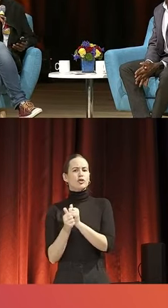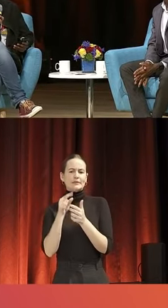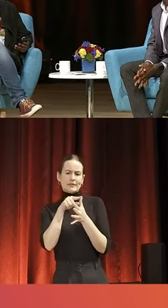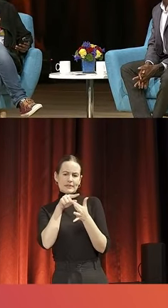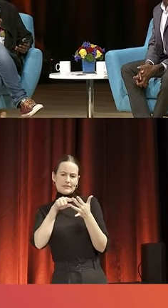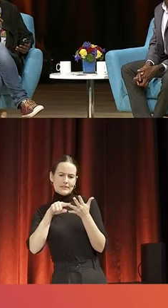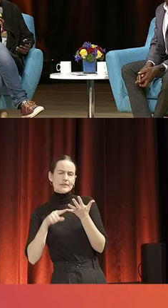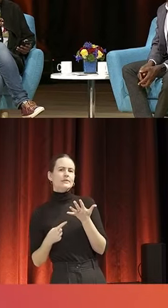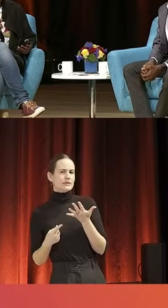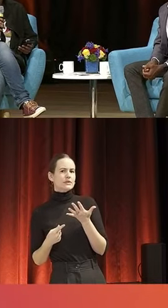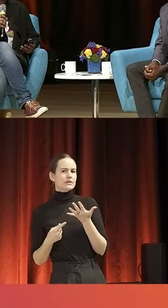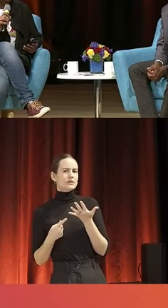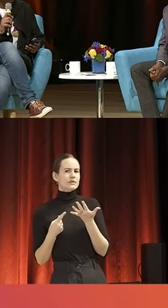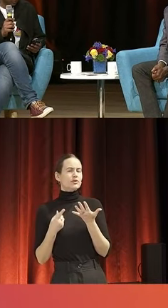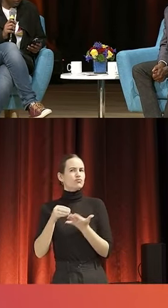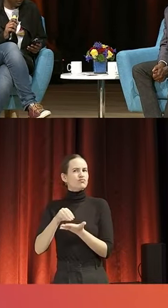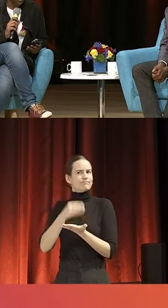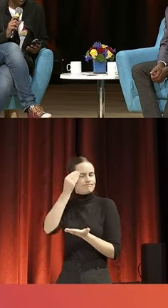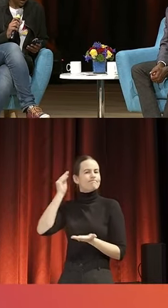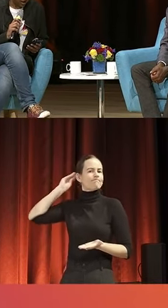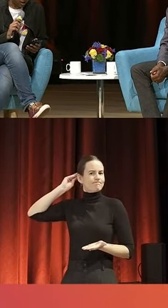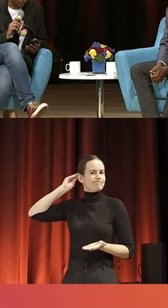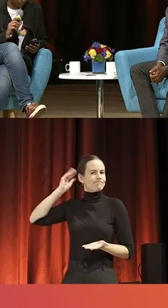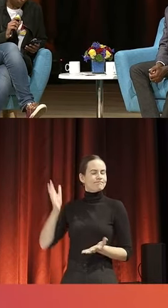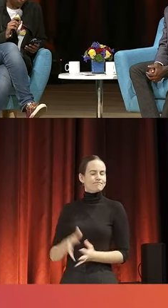That's great. Thank you. Oops.